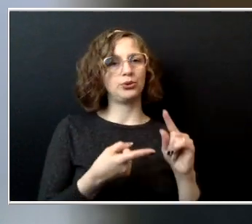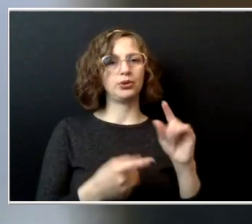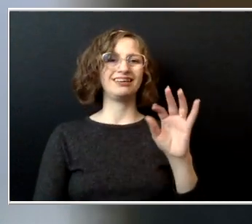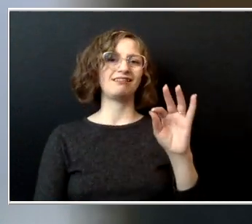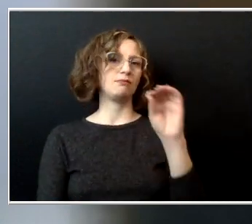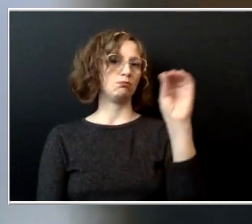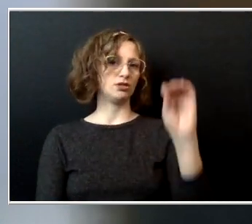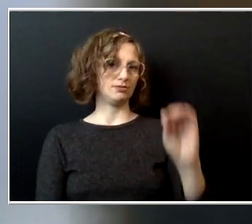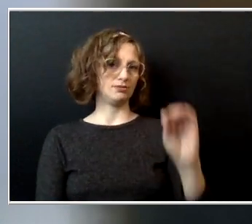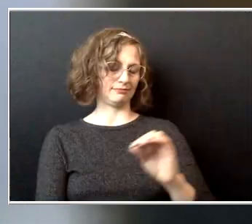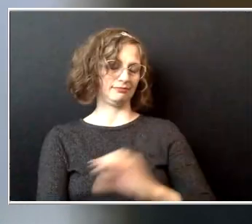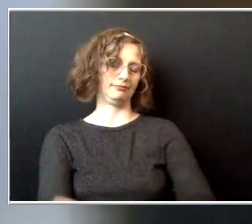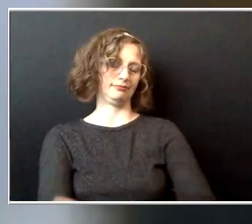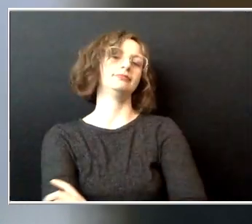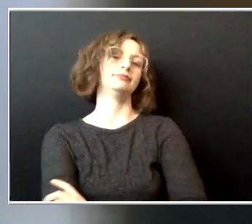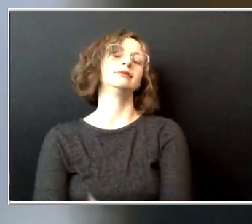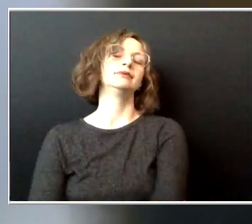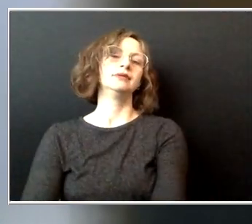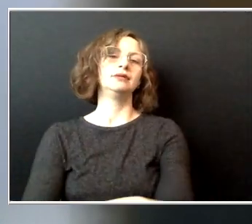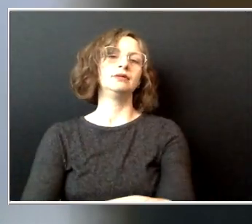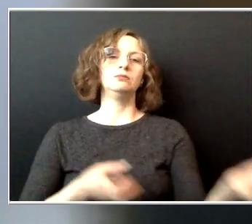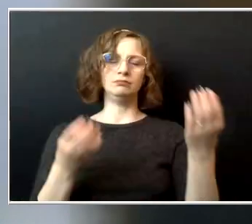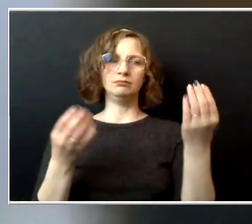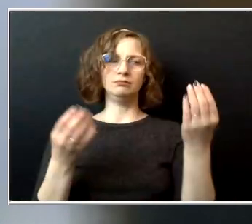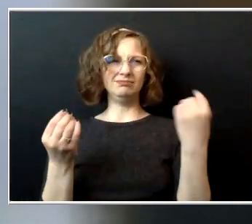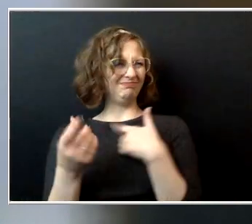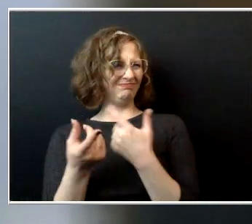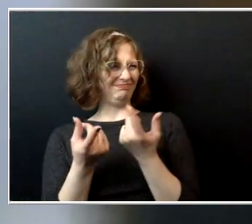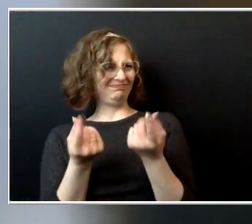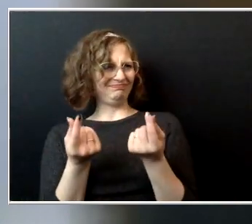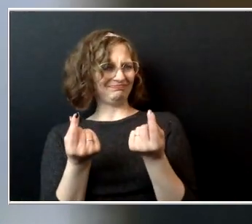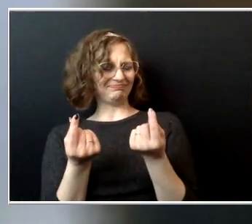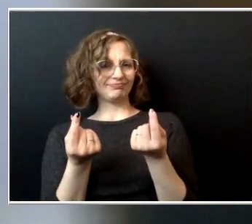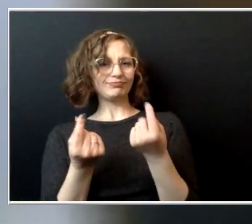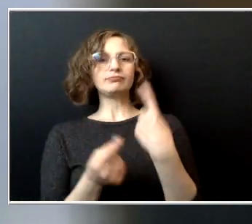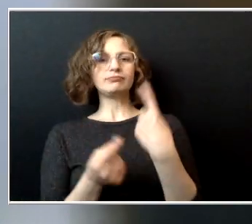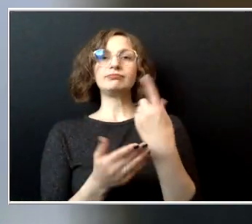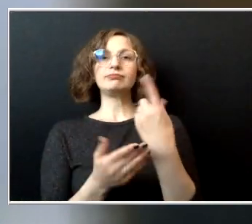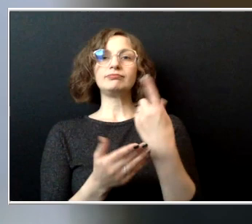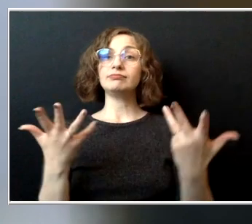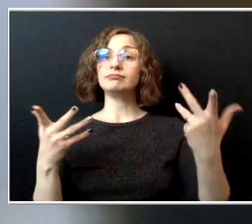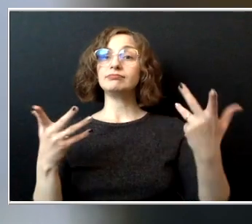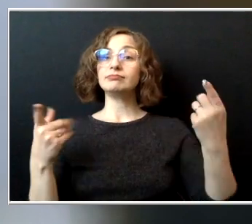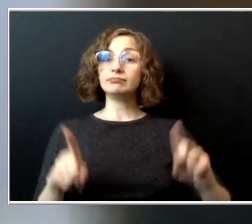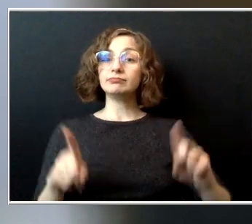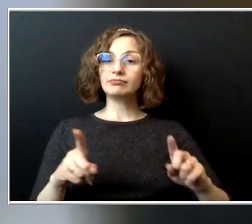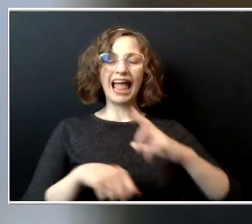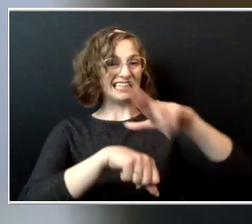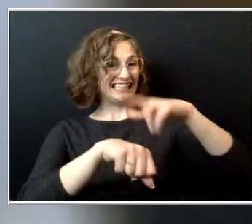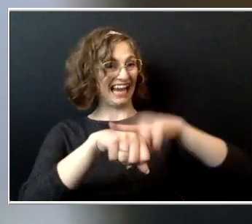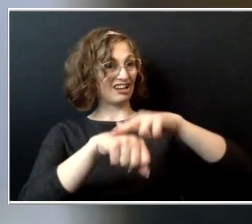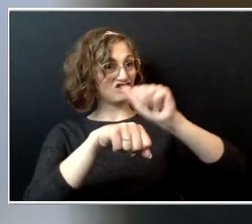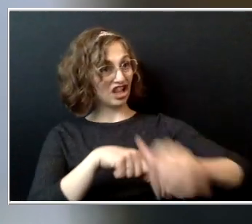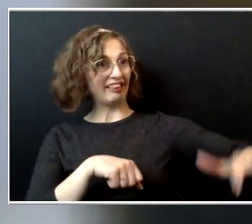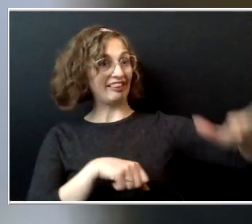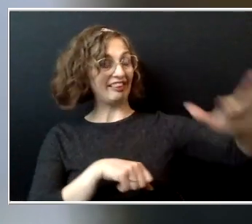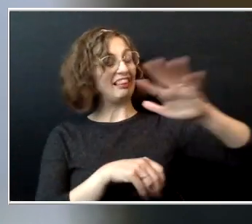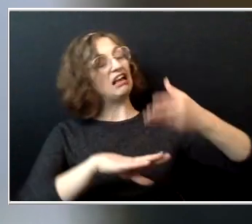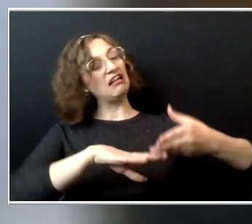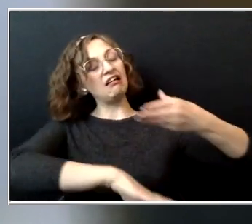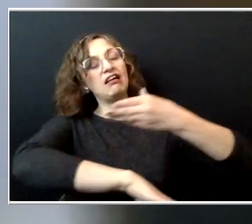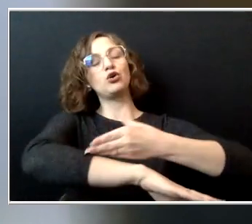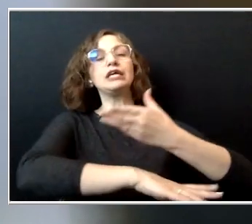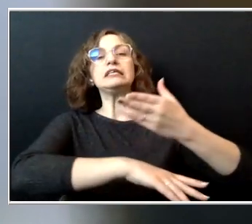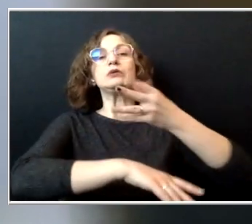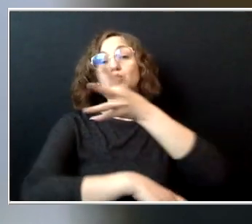So what do we do? Well, I think one of the things that's happened is nationally, there's been an increase in rural training programs